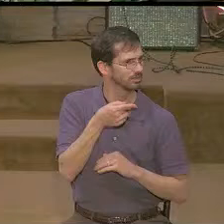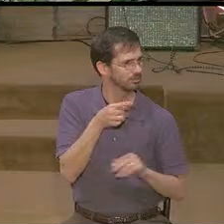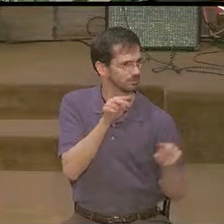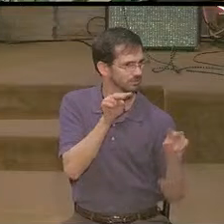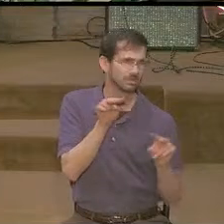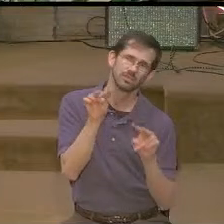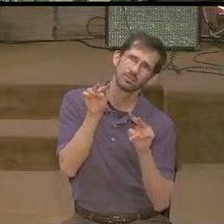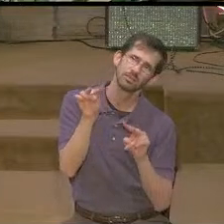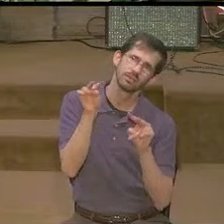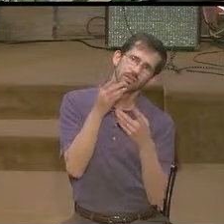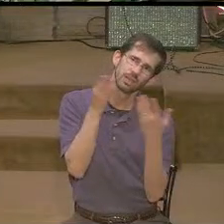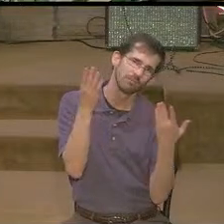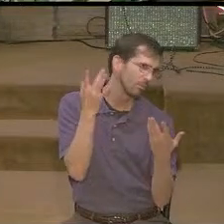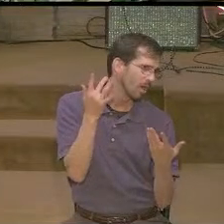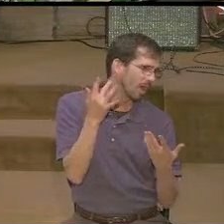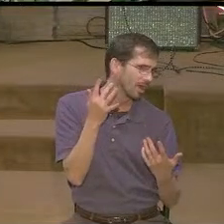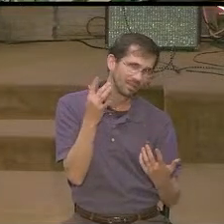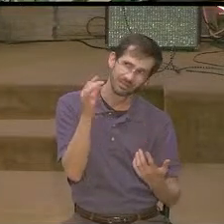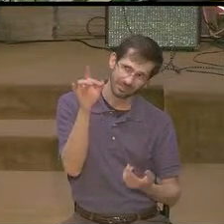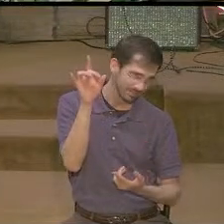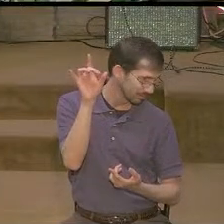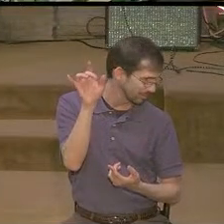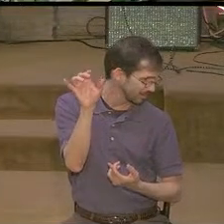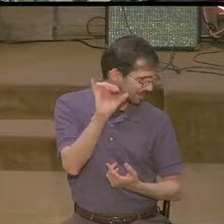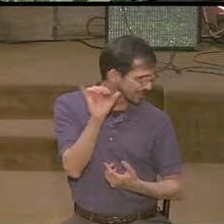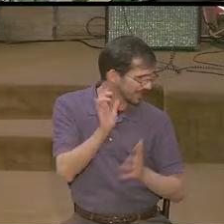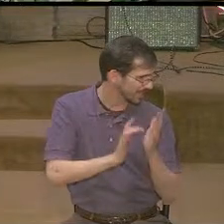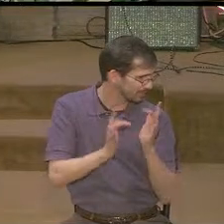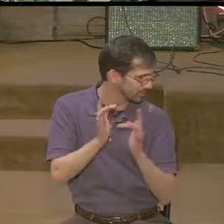who was taken up from you into heaven